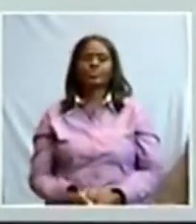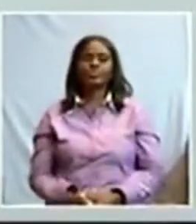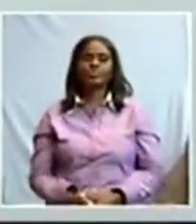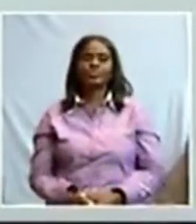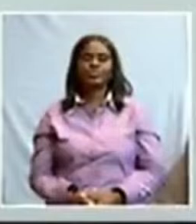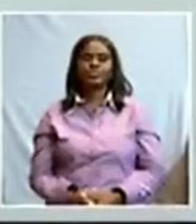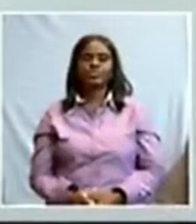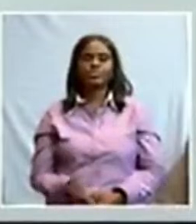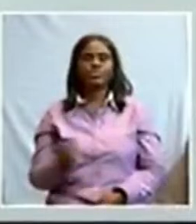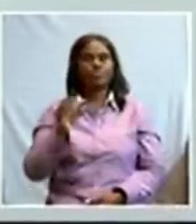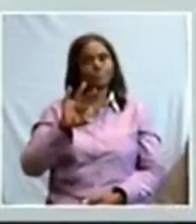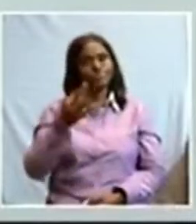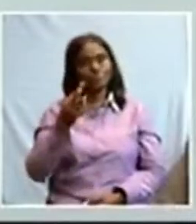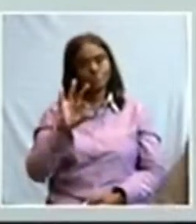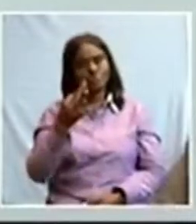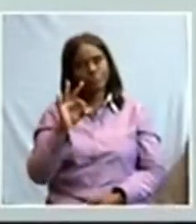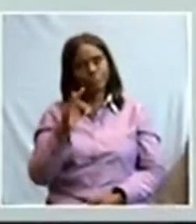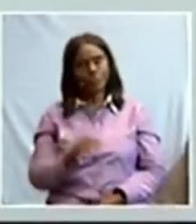in fairness.